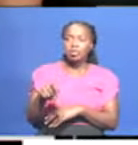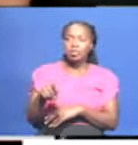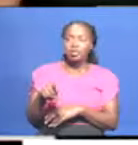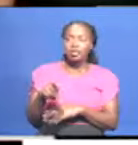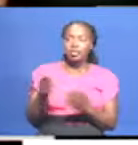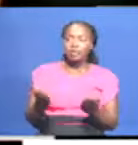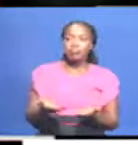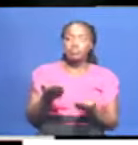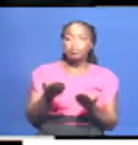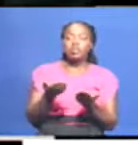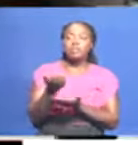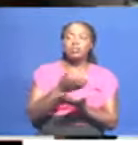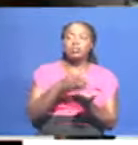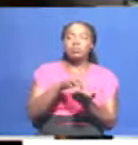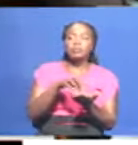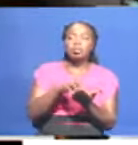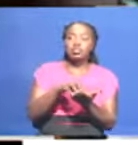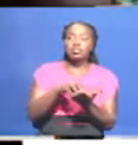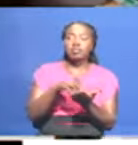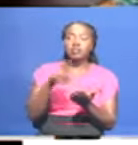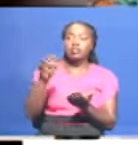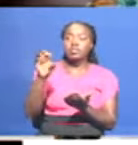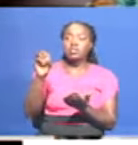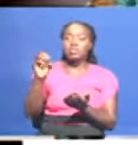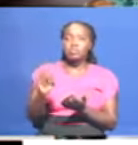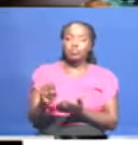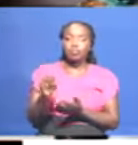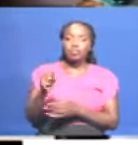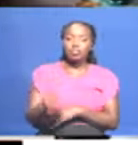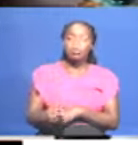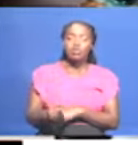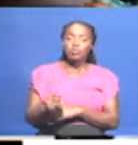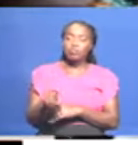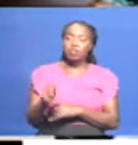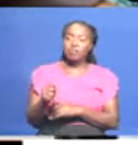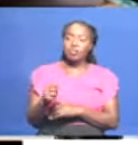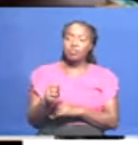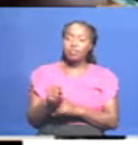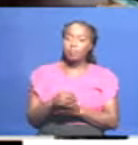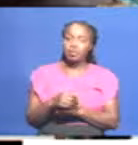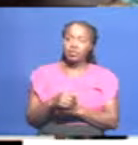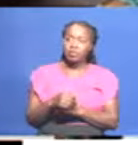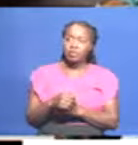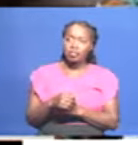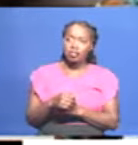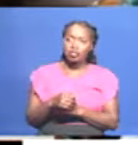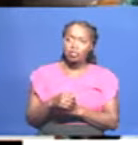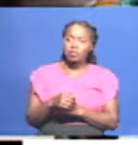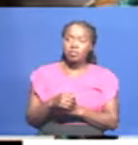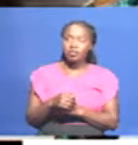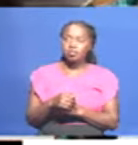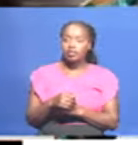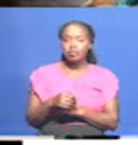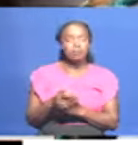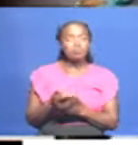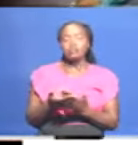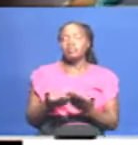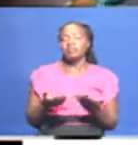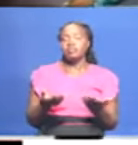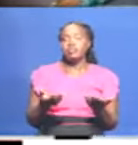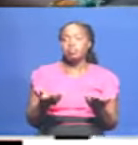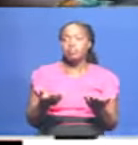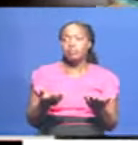economic status of Teso South. Sasa ndio tunaingia sasa. Unajua tuna agenda mingi ambayo